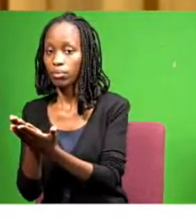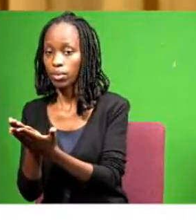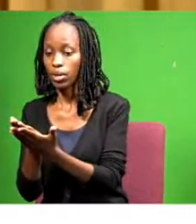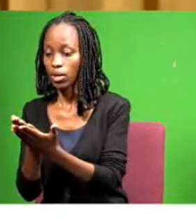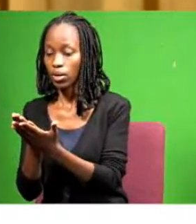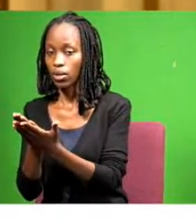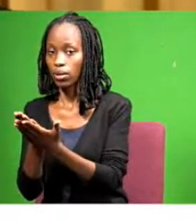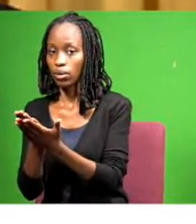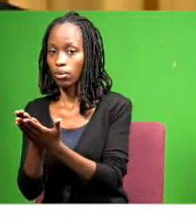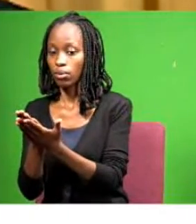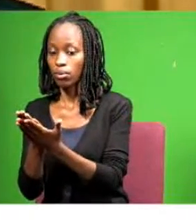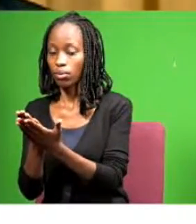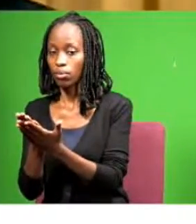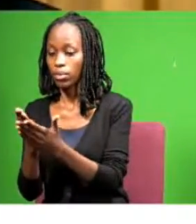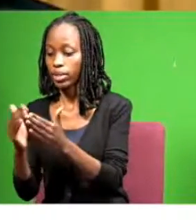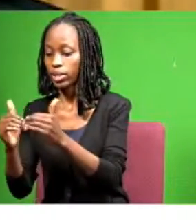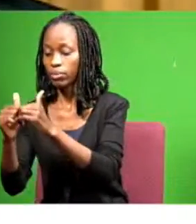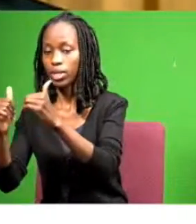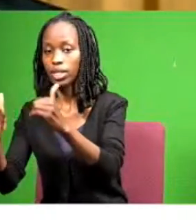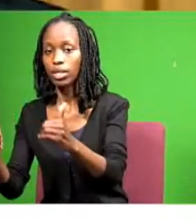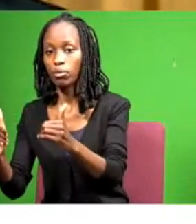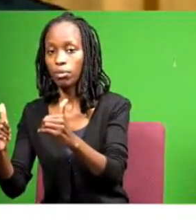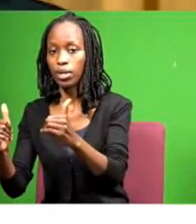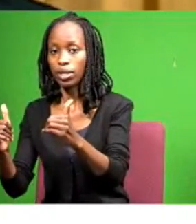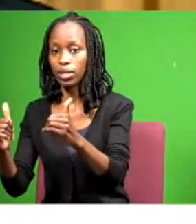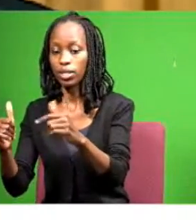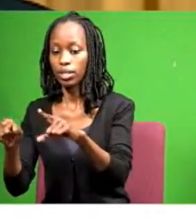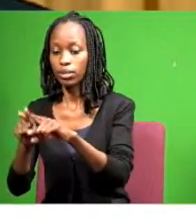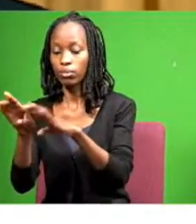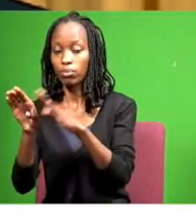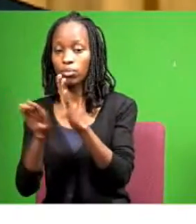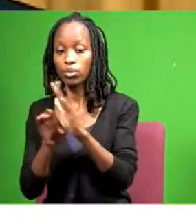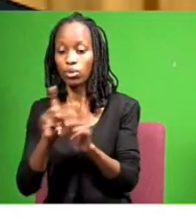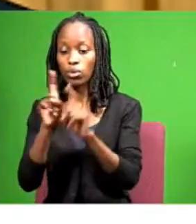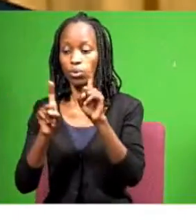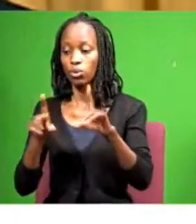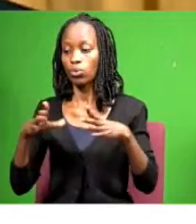submitted as separate and distinct referendum questions to the people.